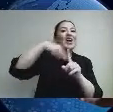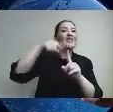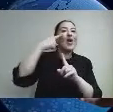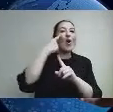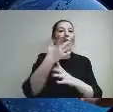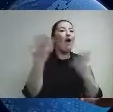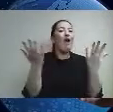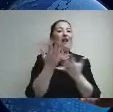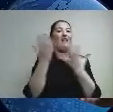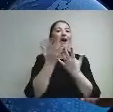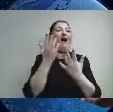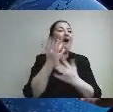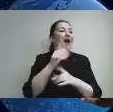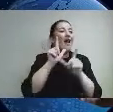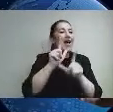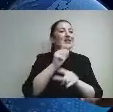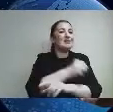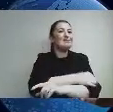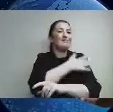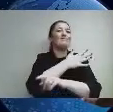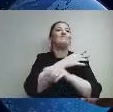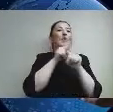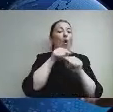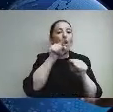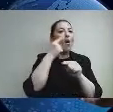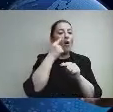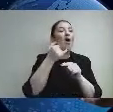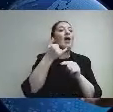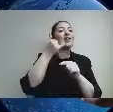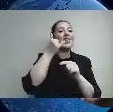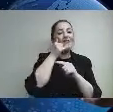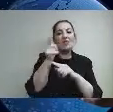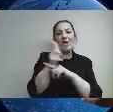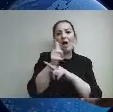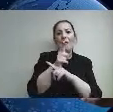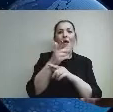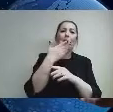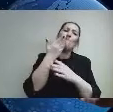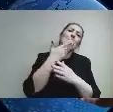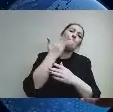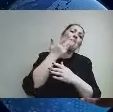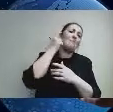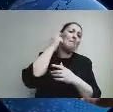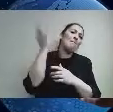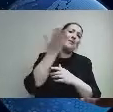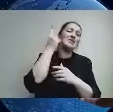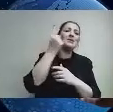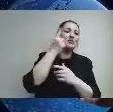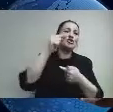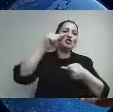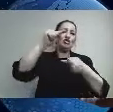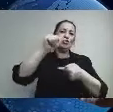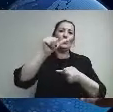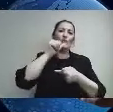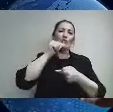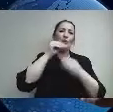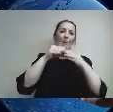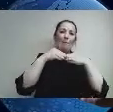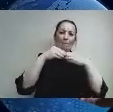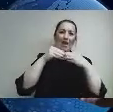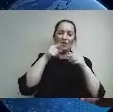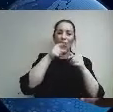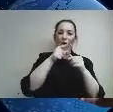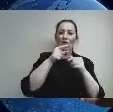for example, with their phones. They, for example, uh, throw a plastic bottle to